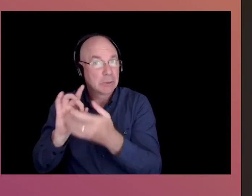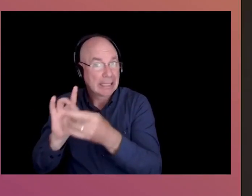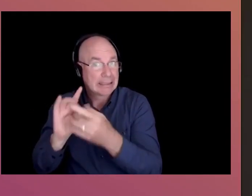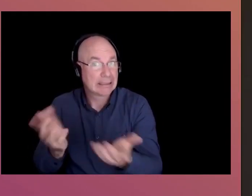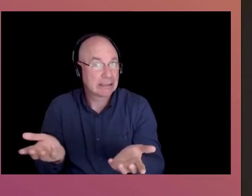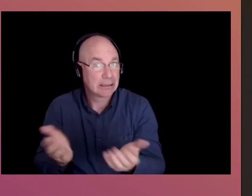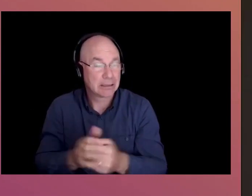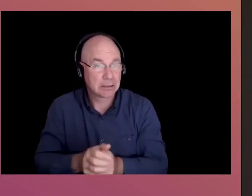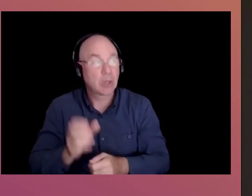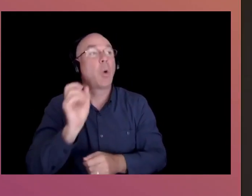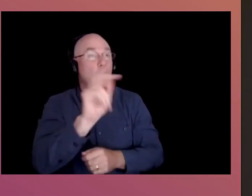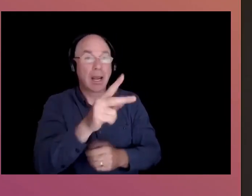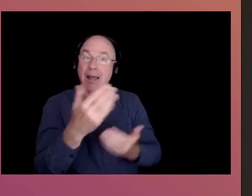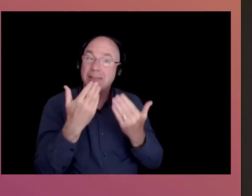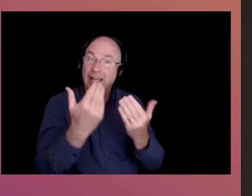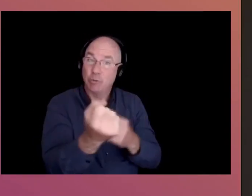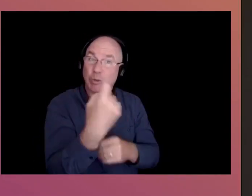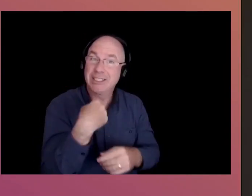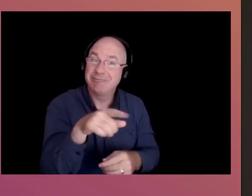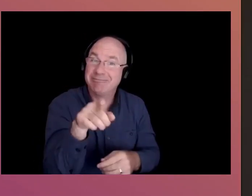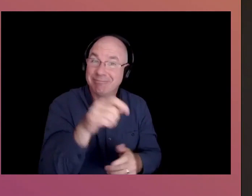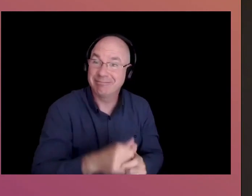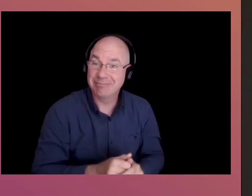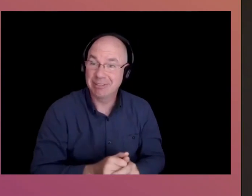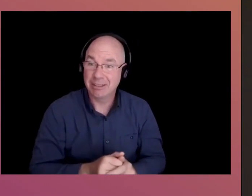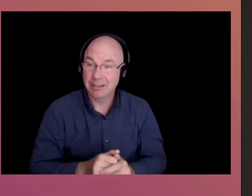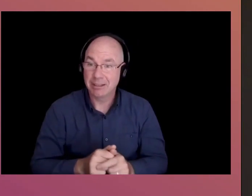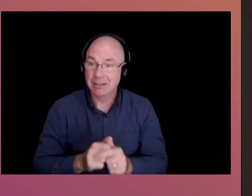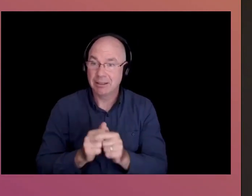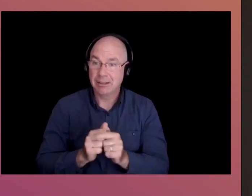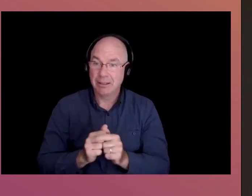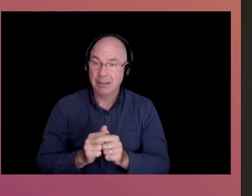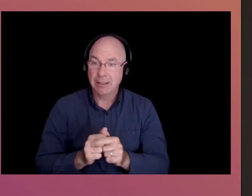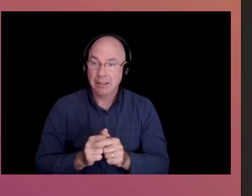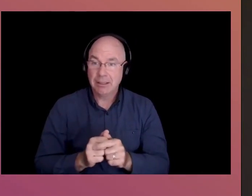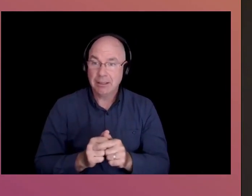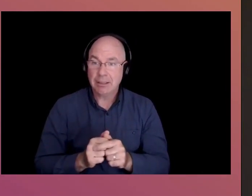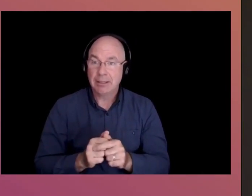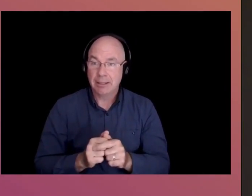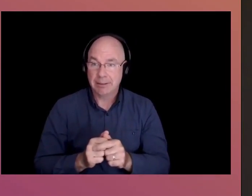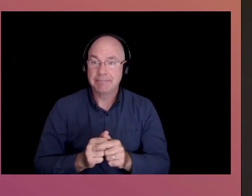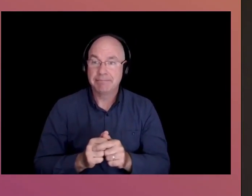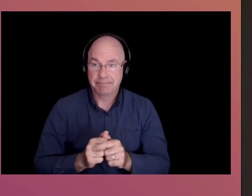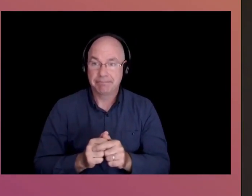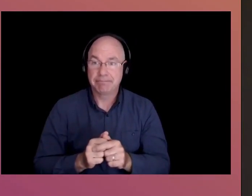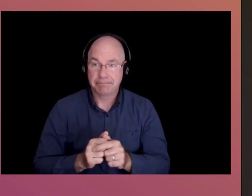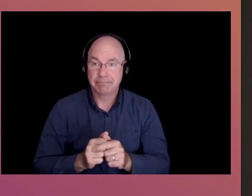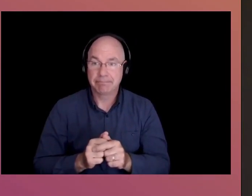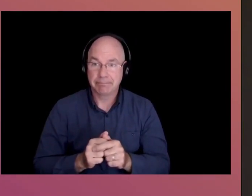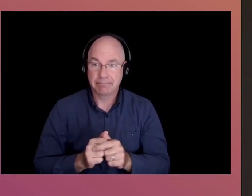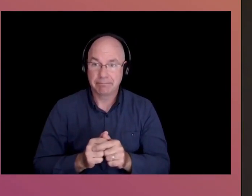Okay, thank you very much for your question. So, you know, it's very difficult to think about